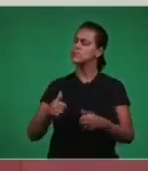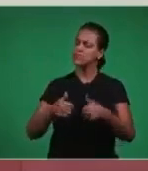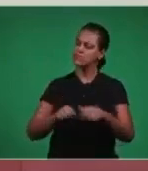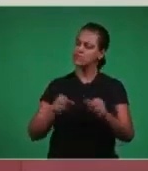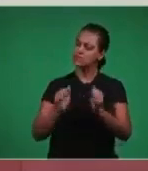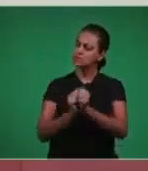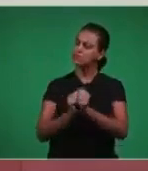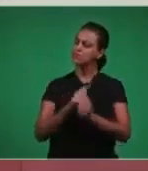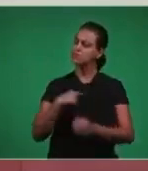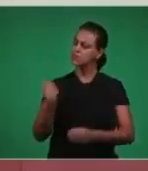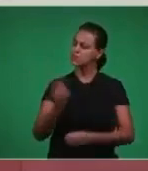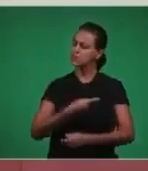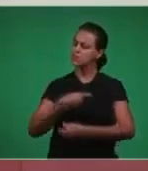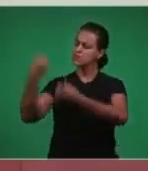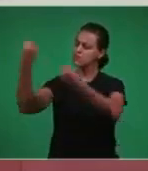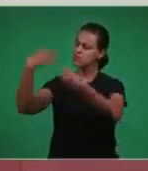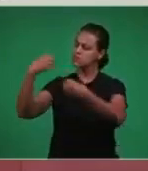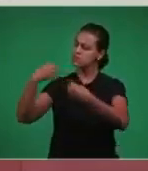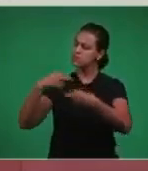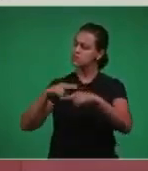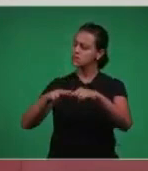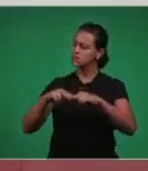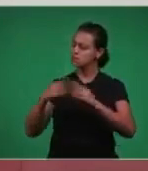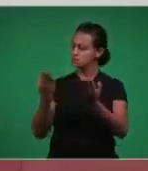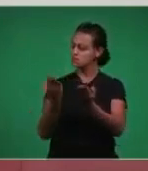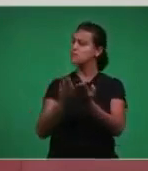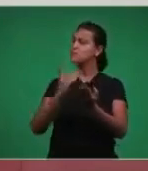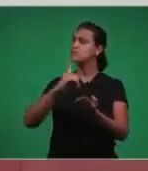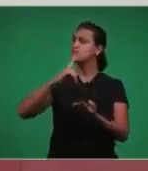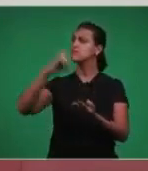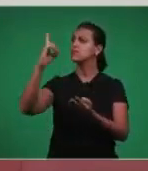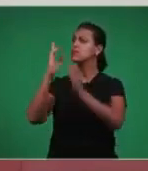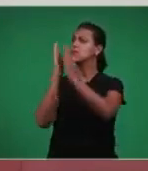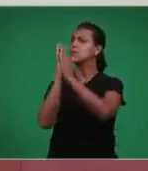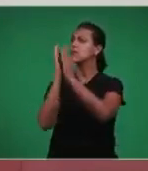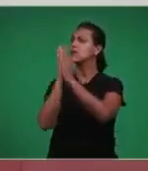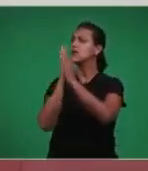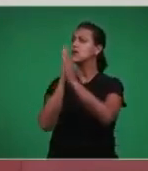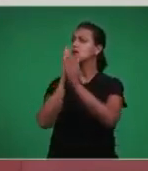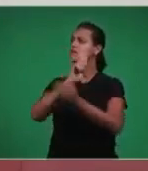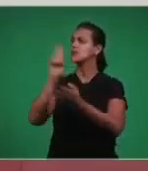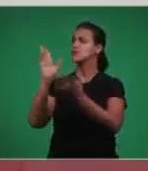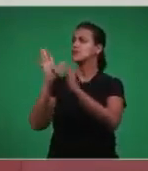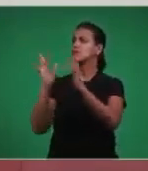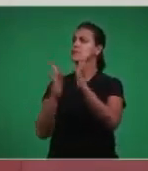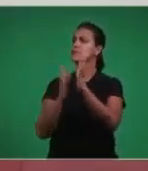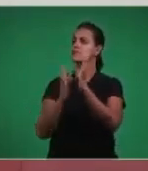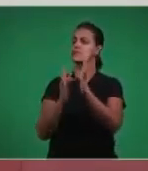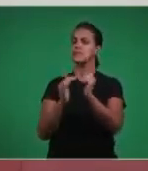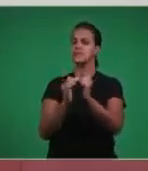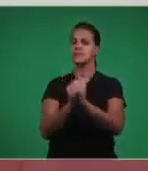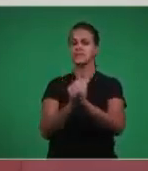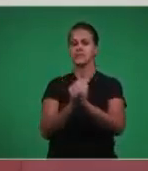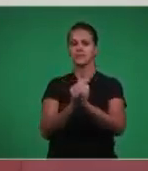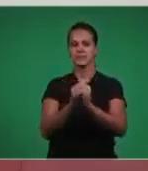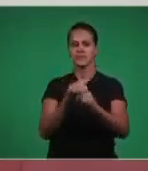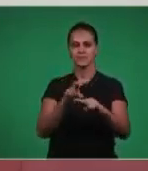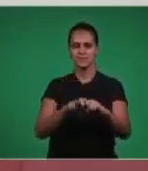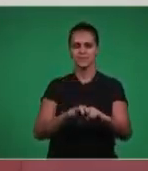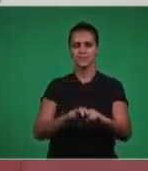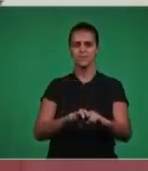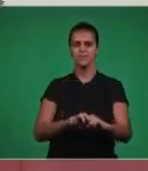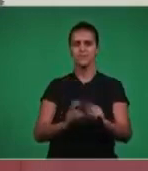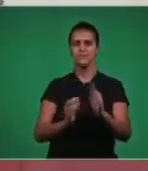Remain with us, teaching through your word. We pray in the name of the Lord Jesus. Just may be